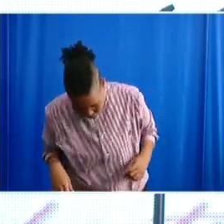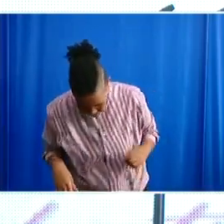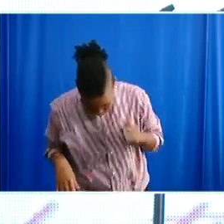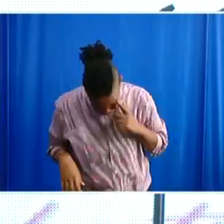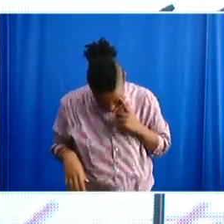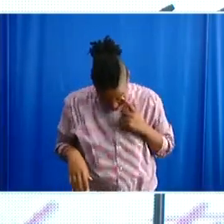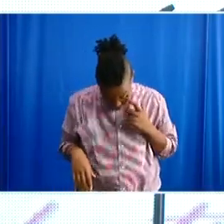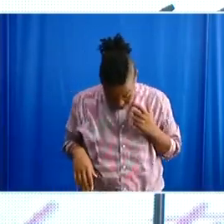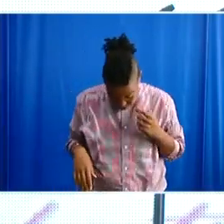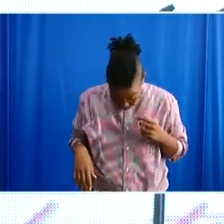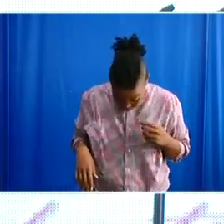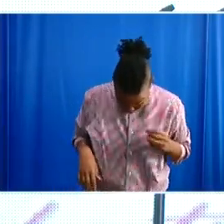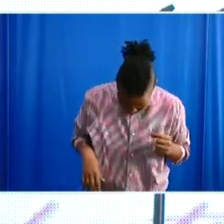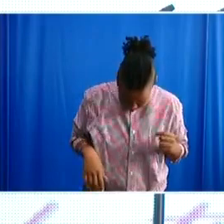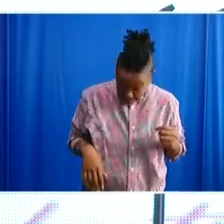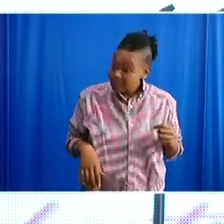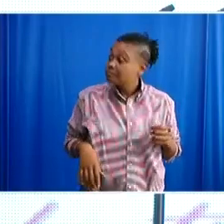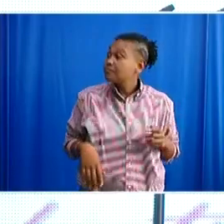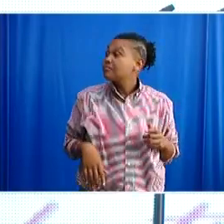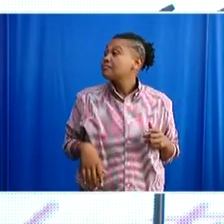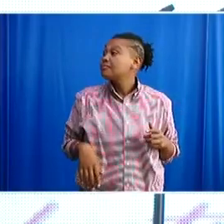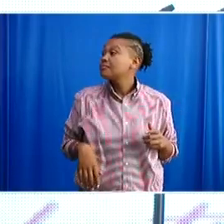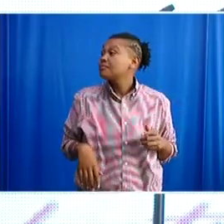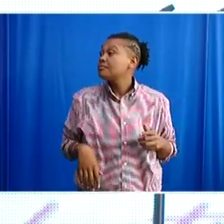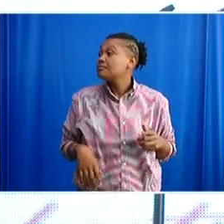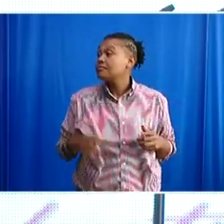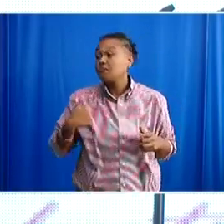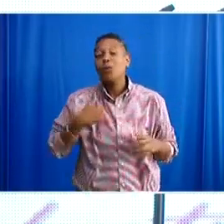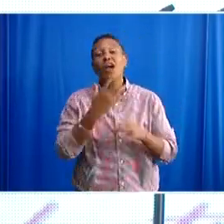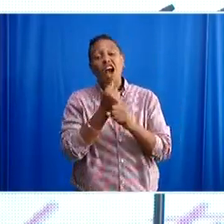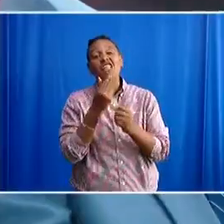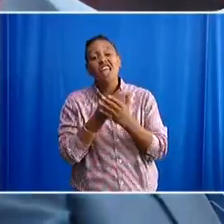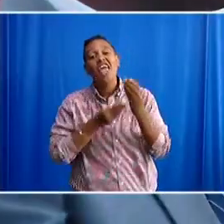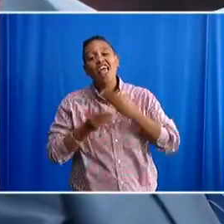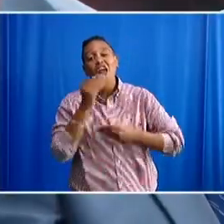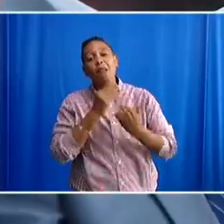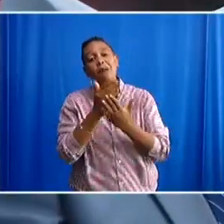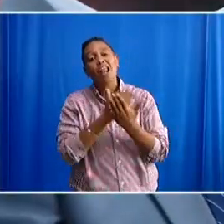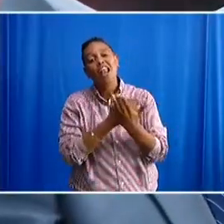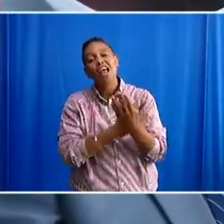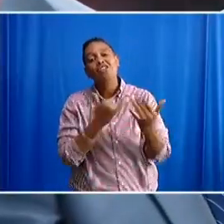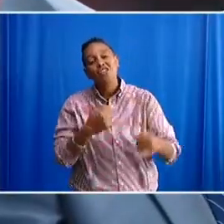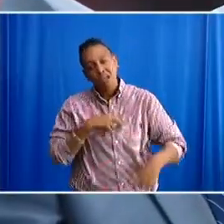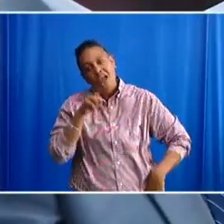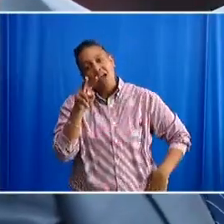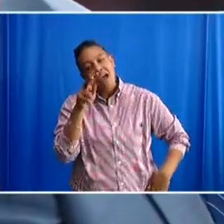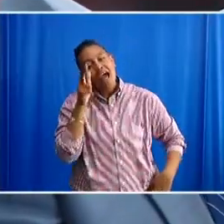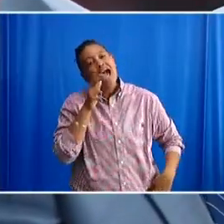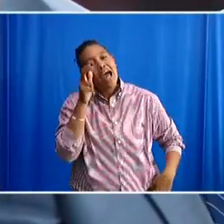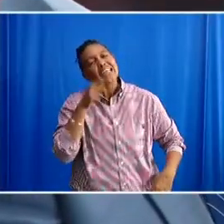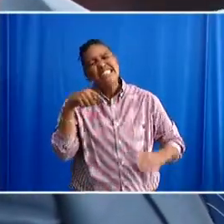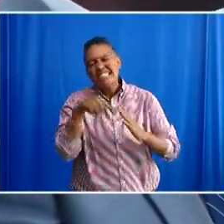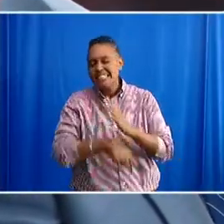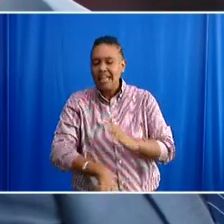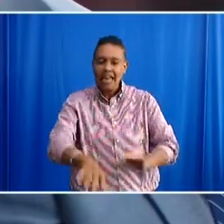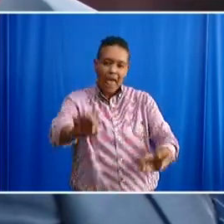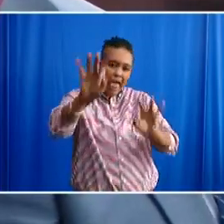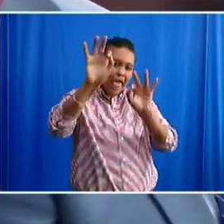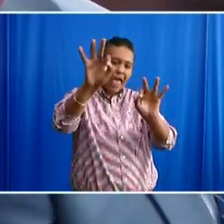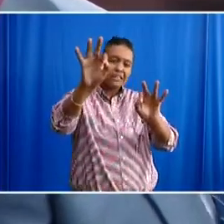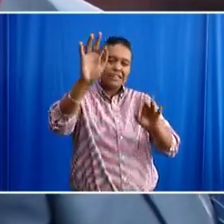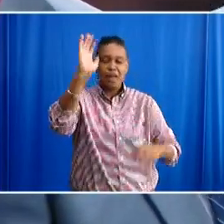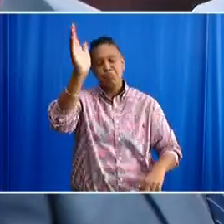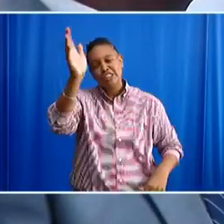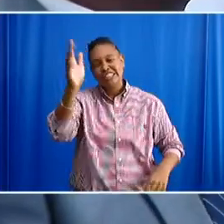sir, we got an economic lesson today. I listened intently. Excellent presentation,